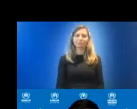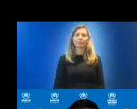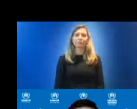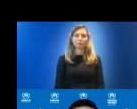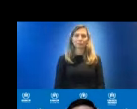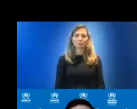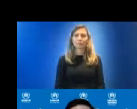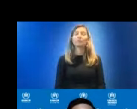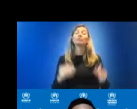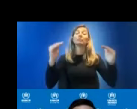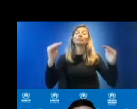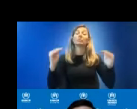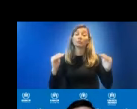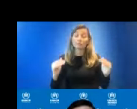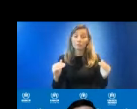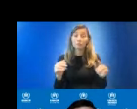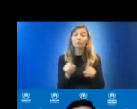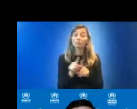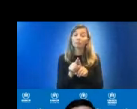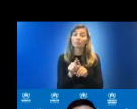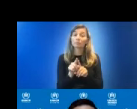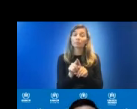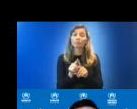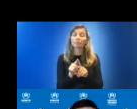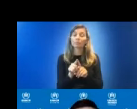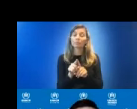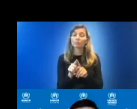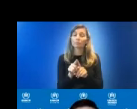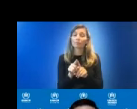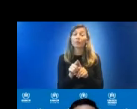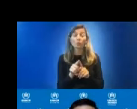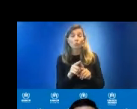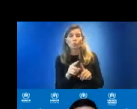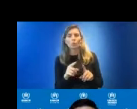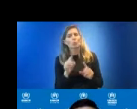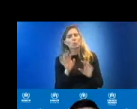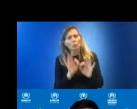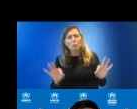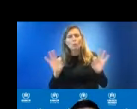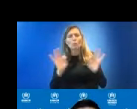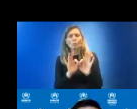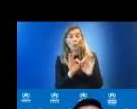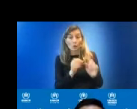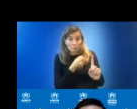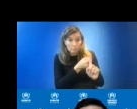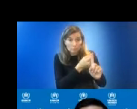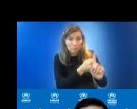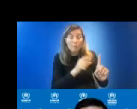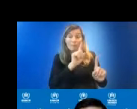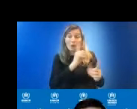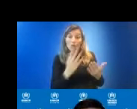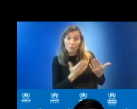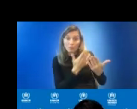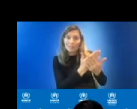to encourage, is the follow-up and outcomes that we can then achieve once we have useful recommendations from